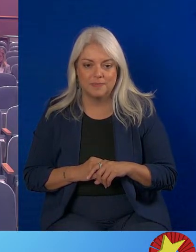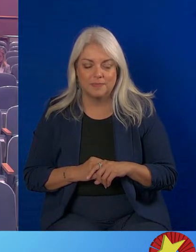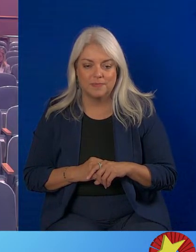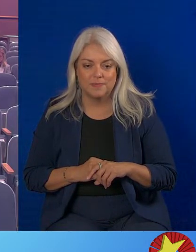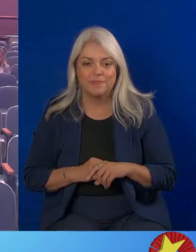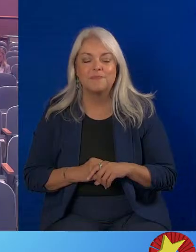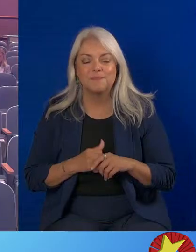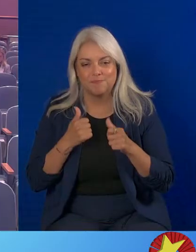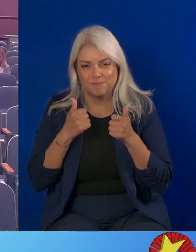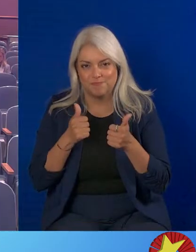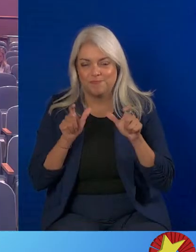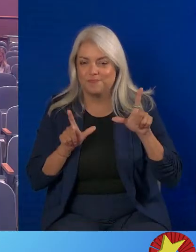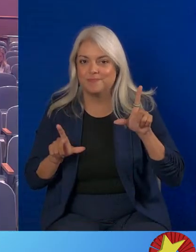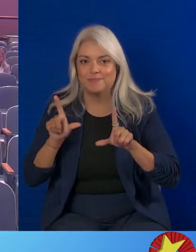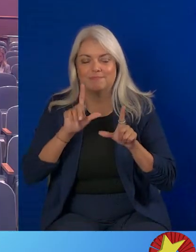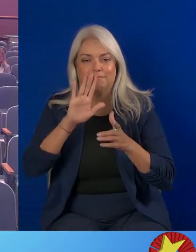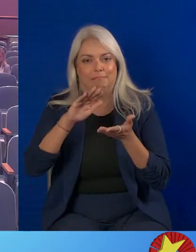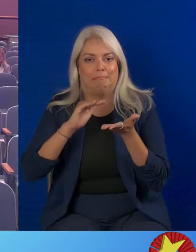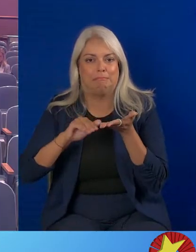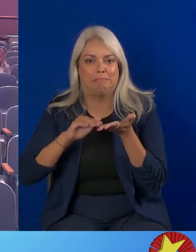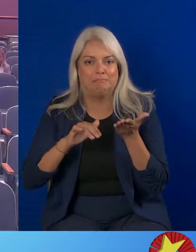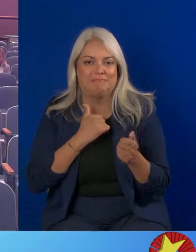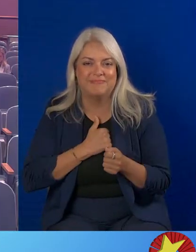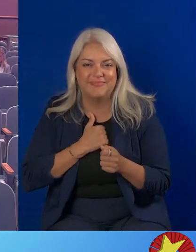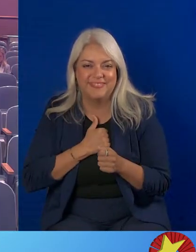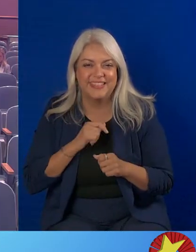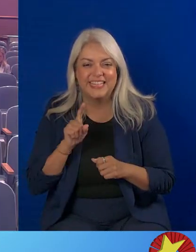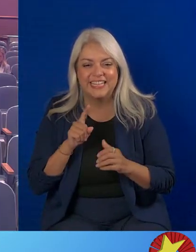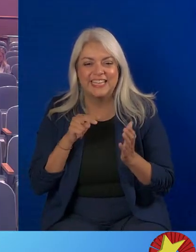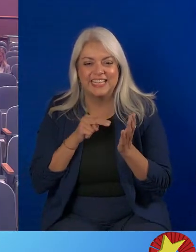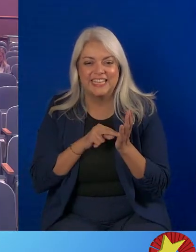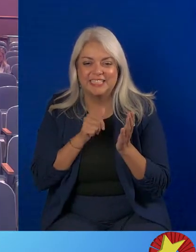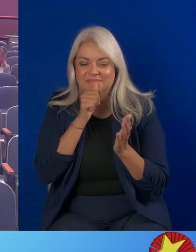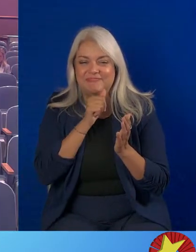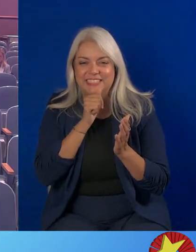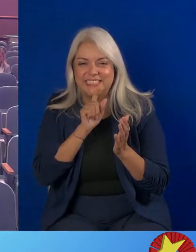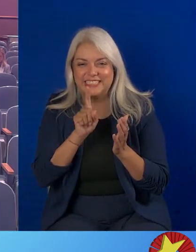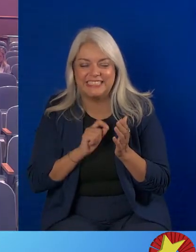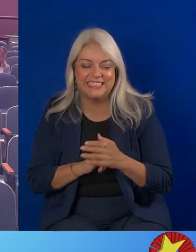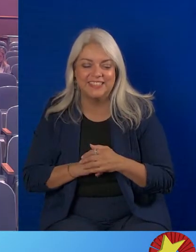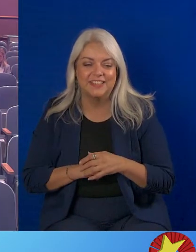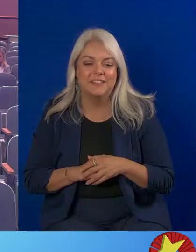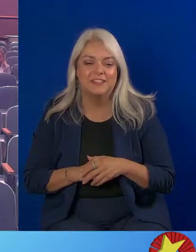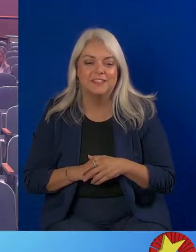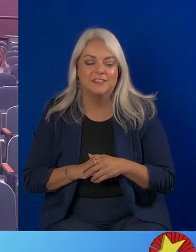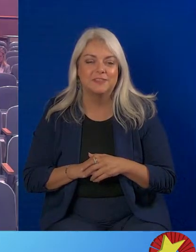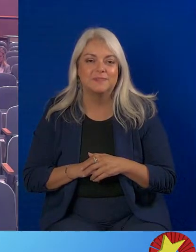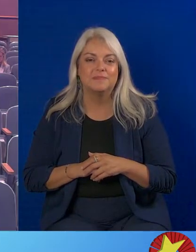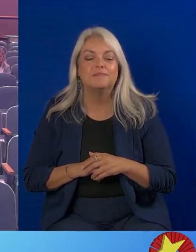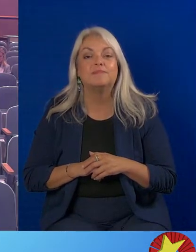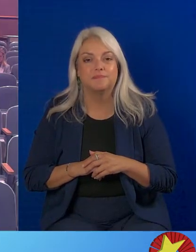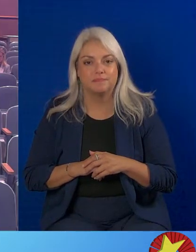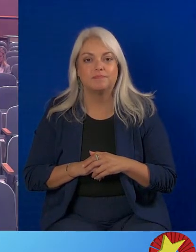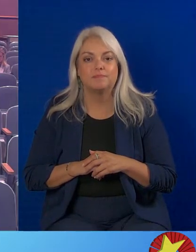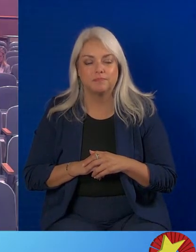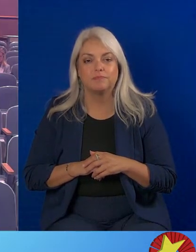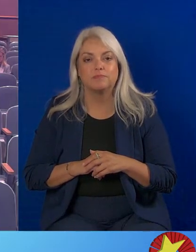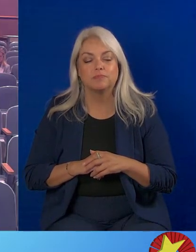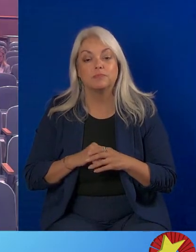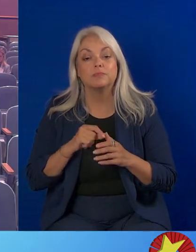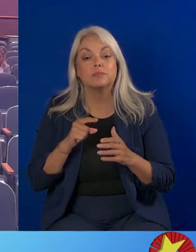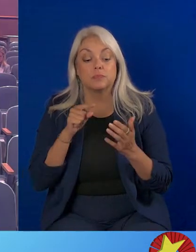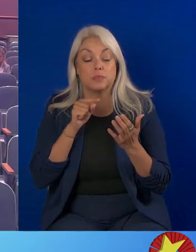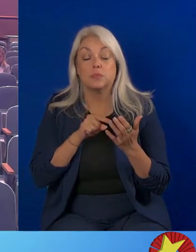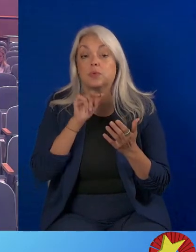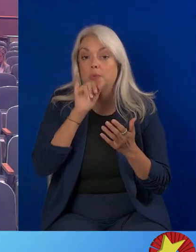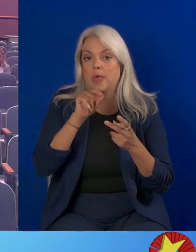There we go. I beg your pardon. Please be patient with me. Okay, so it's